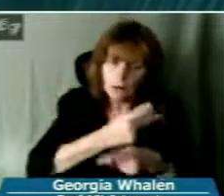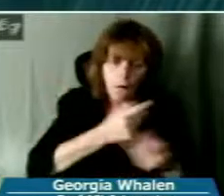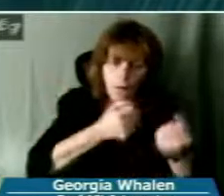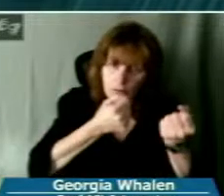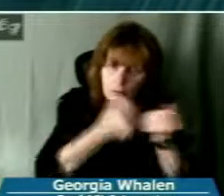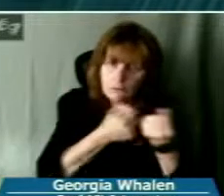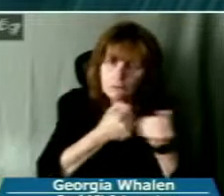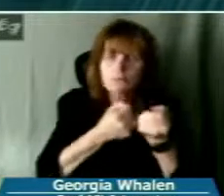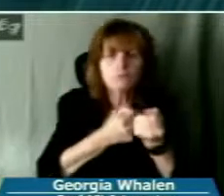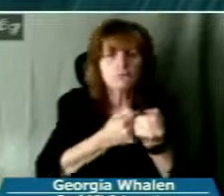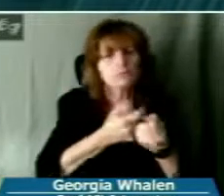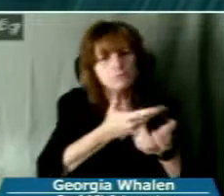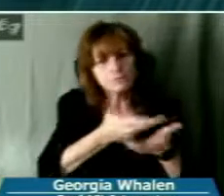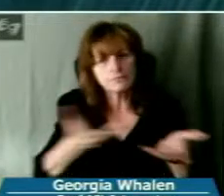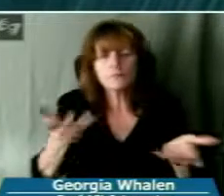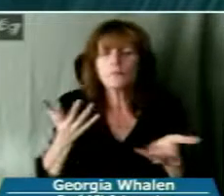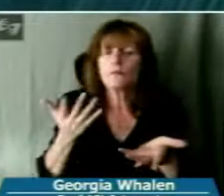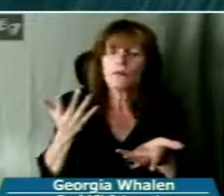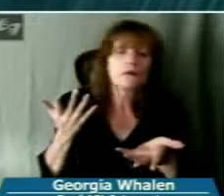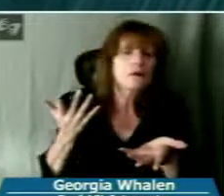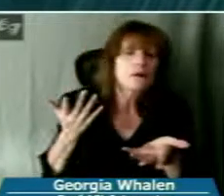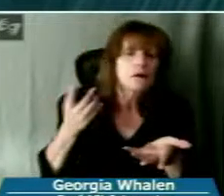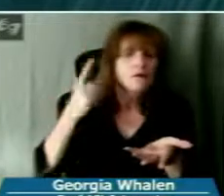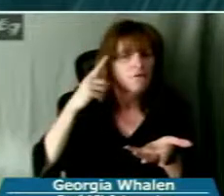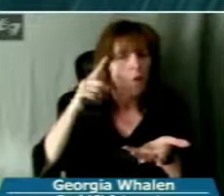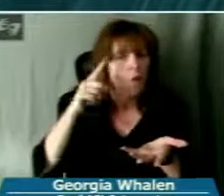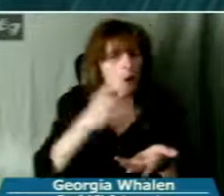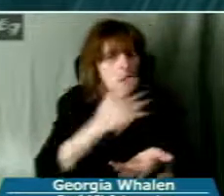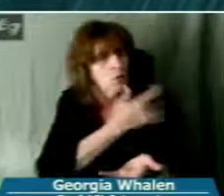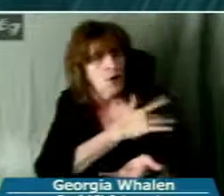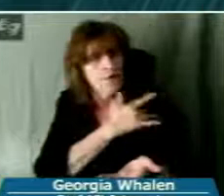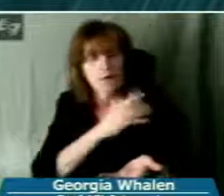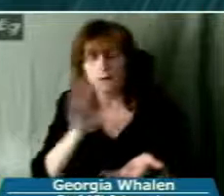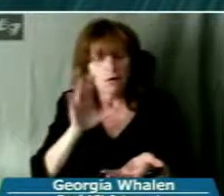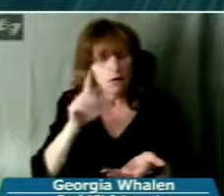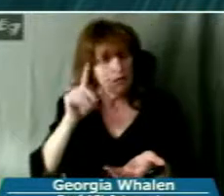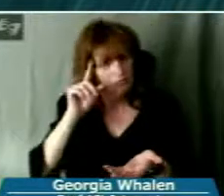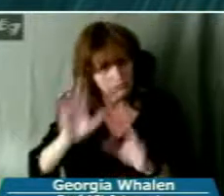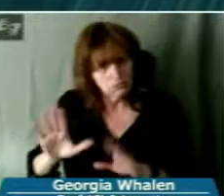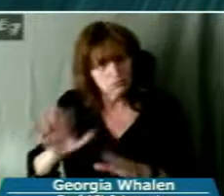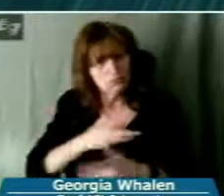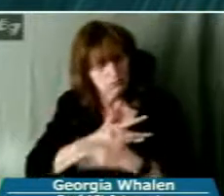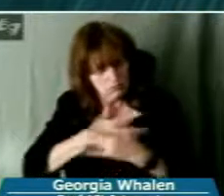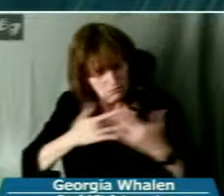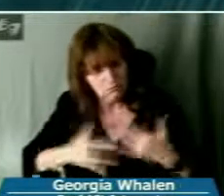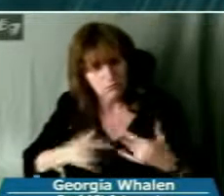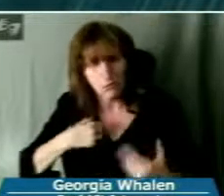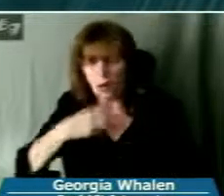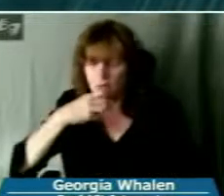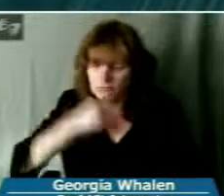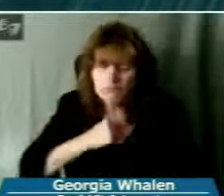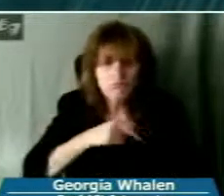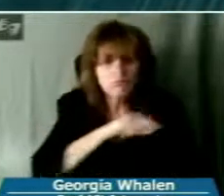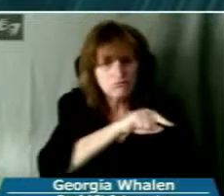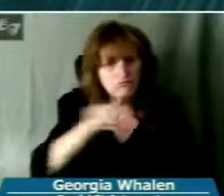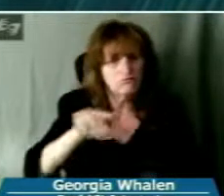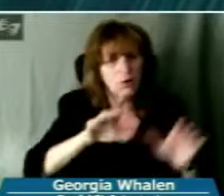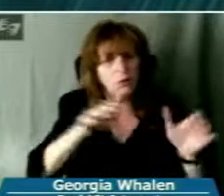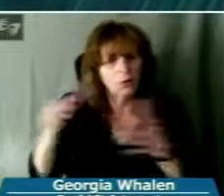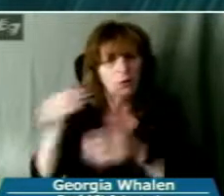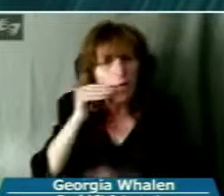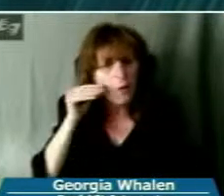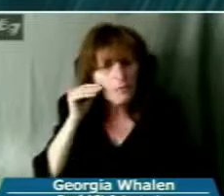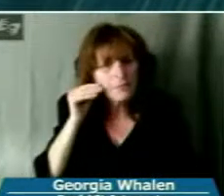and directions, but more importantly, because we think it's the right thing to do. The severity of the situation